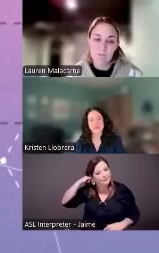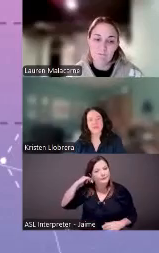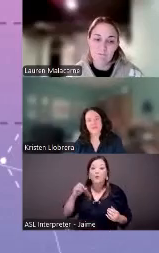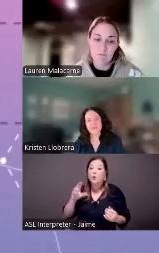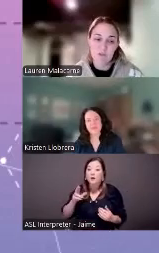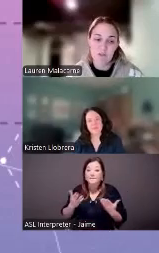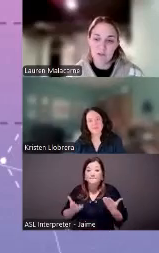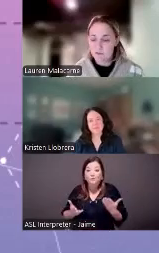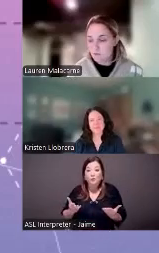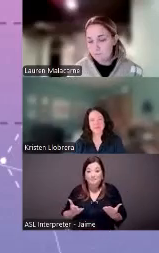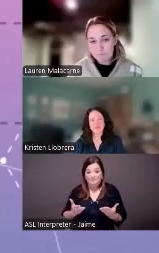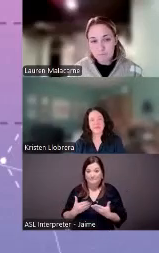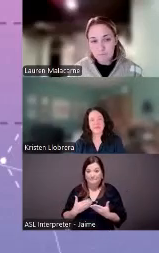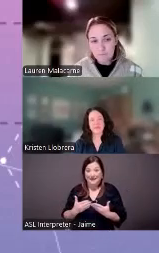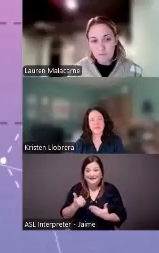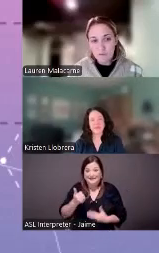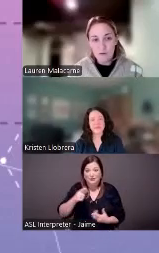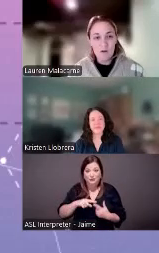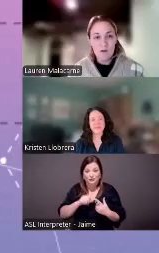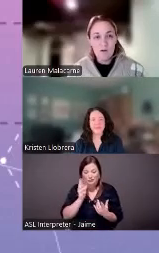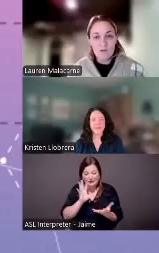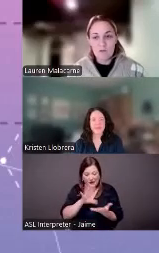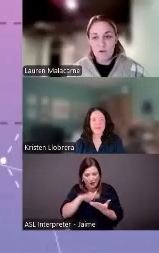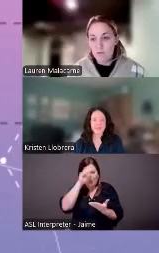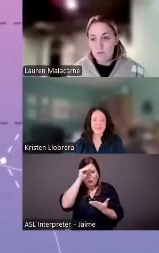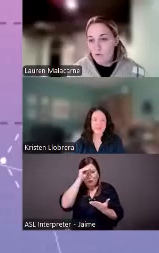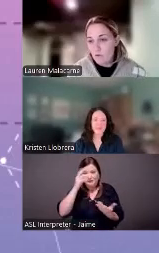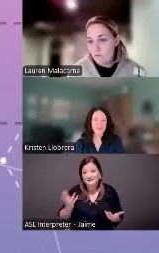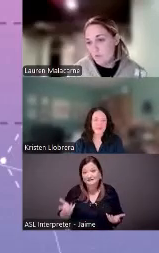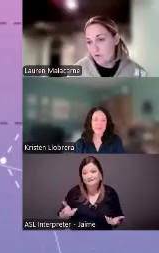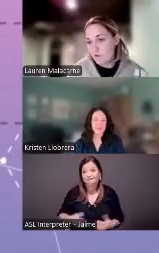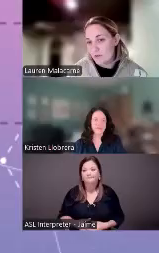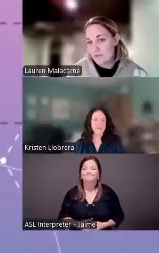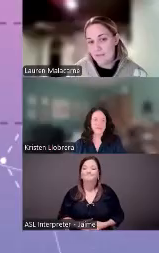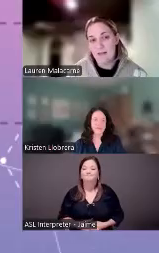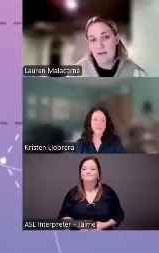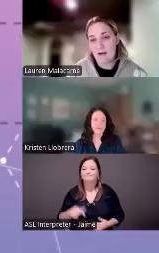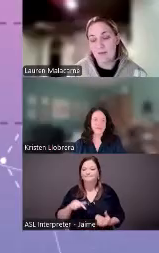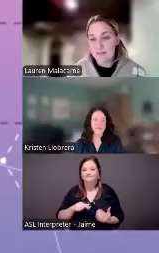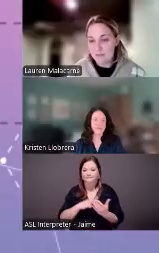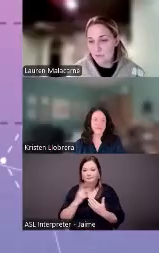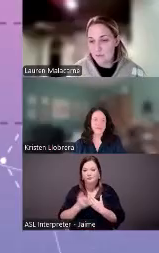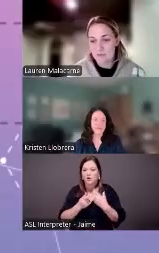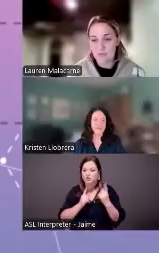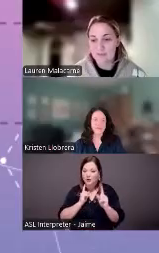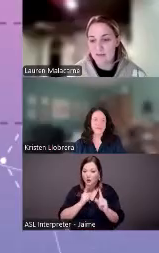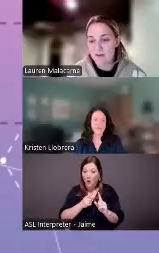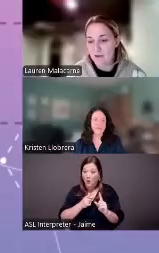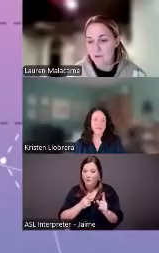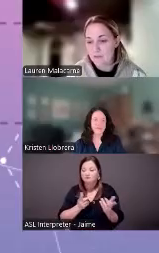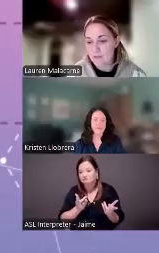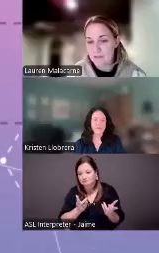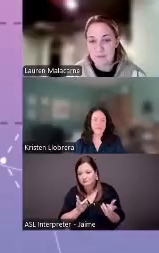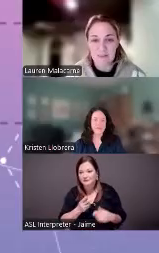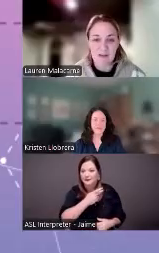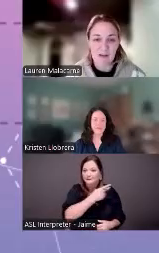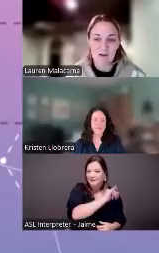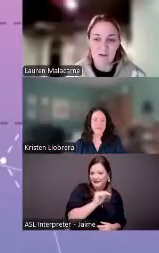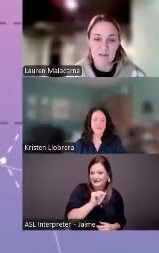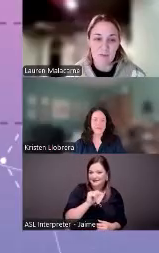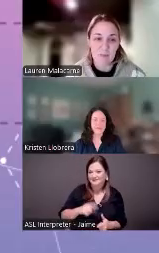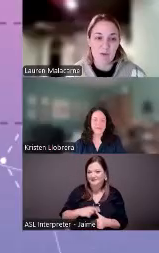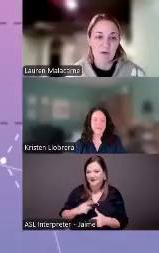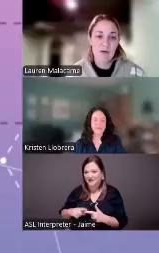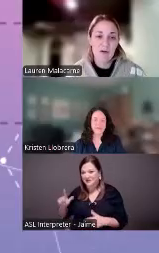to digest. So the goal of this project, at least I'll speak to the Pitt side and then Kristen can speak to the